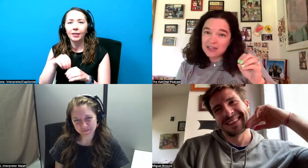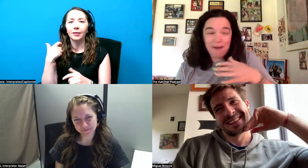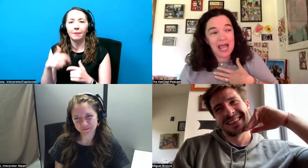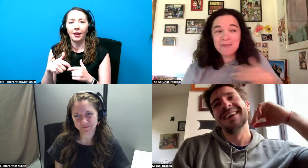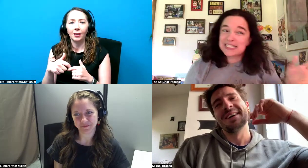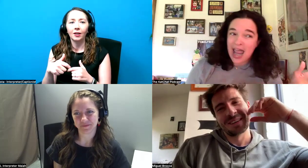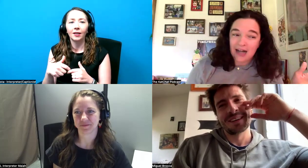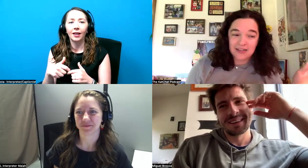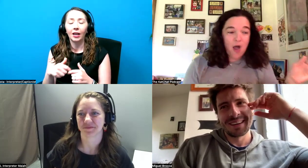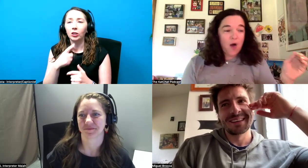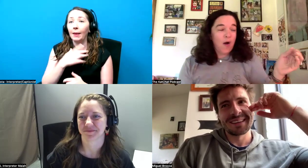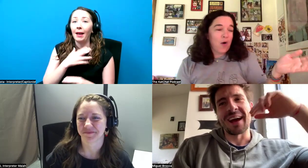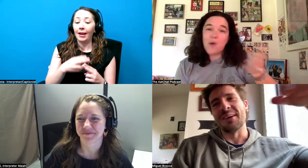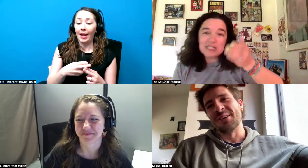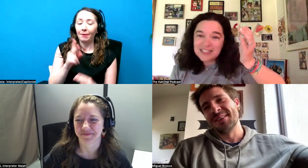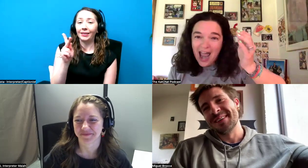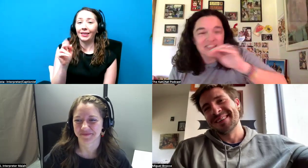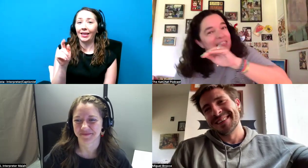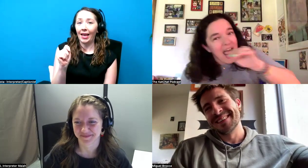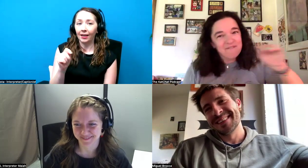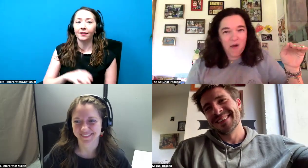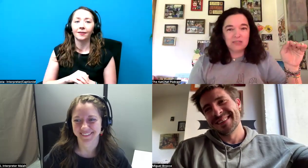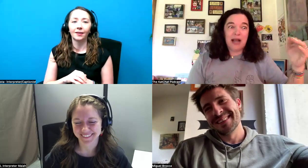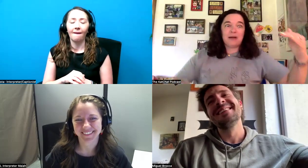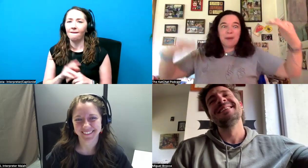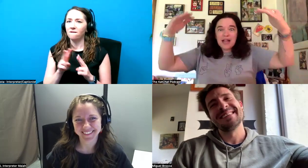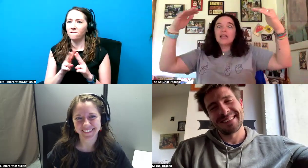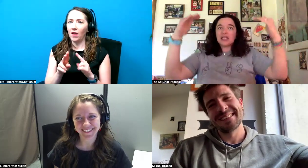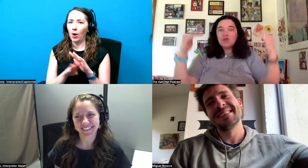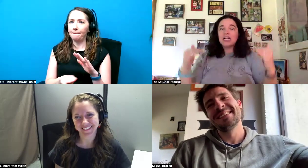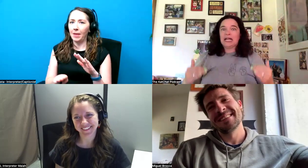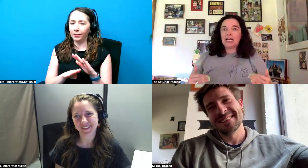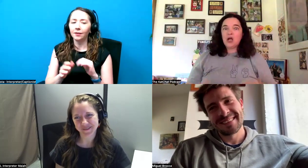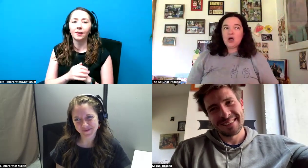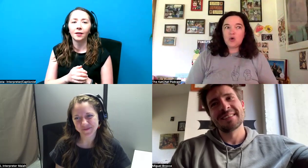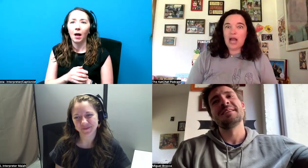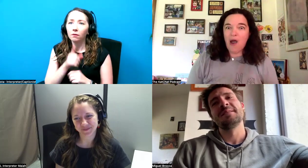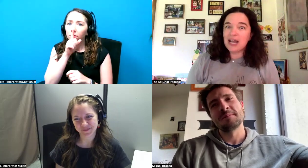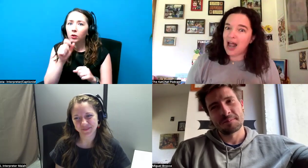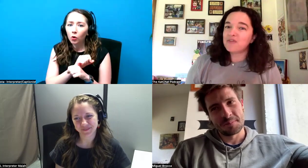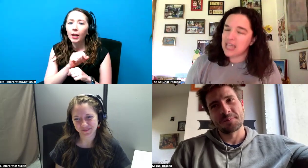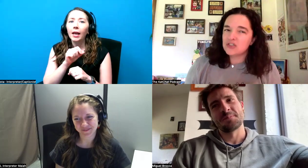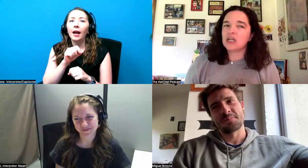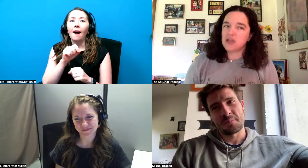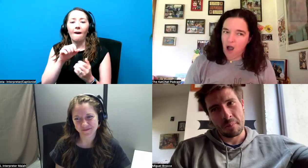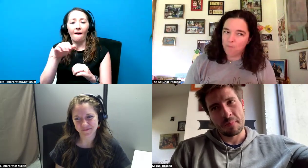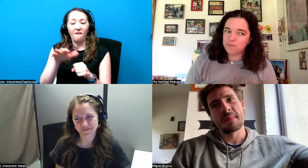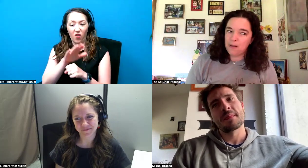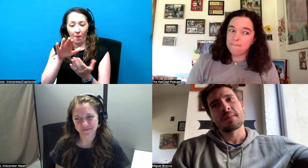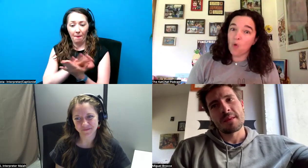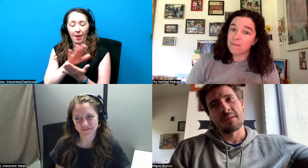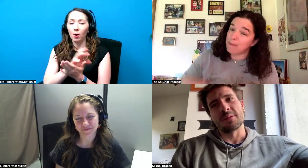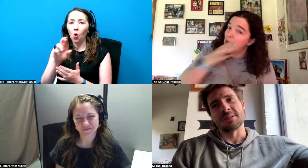llamo cat, my name is cat. Claro. That very better, but like literally to carry a conversation